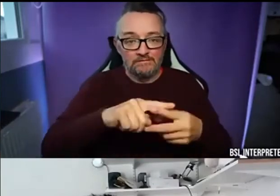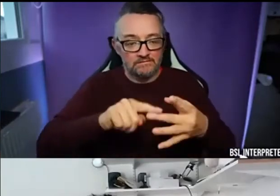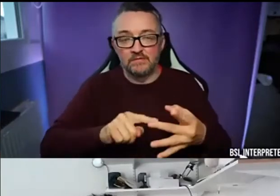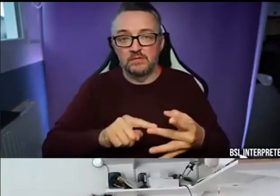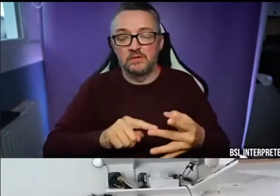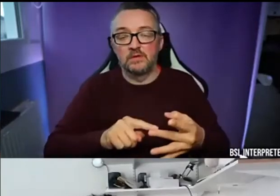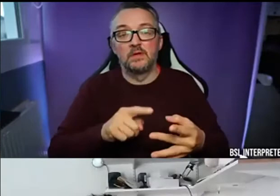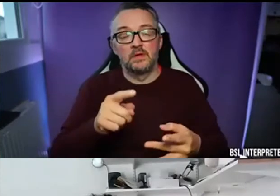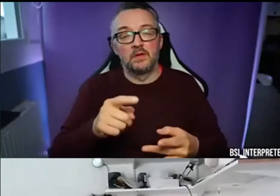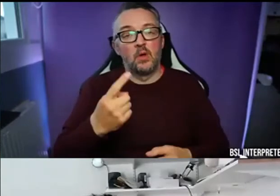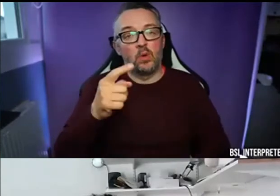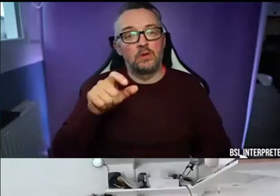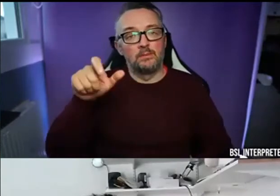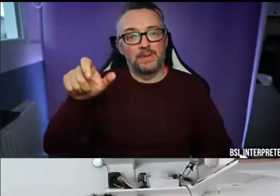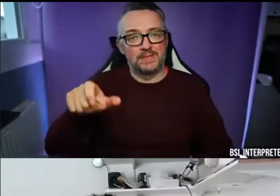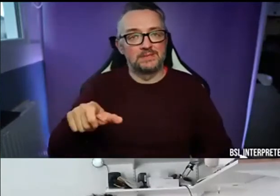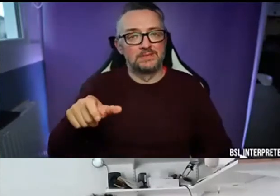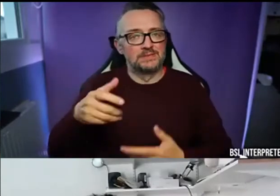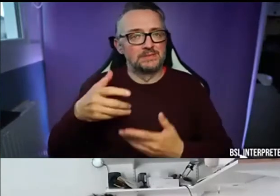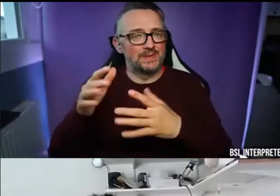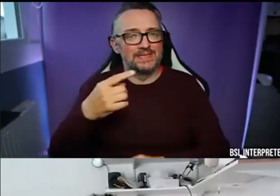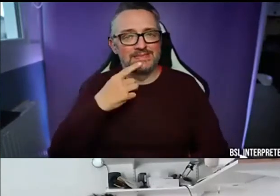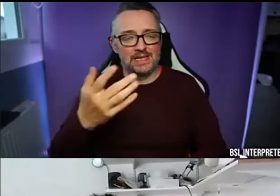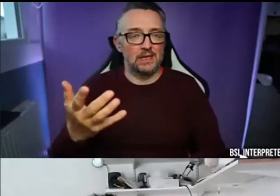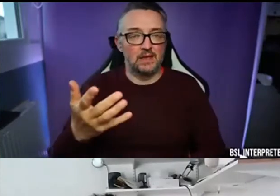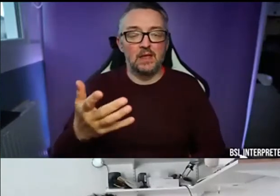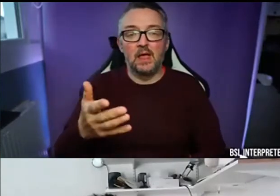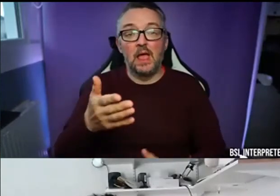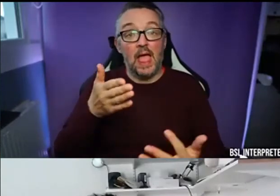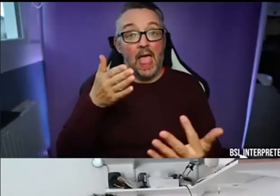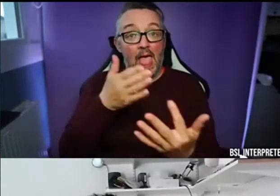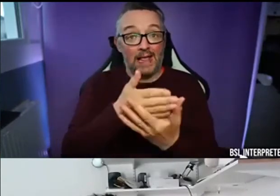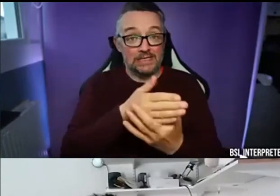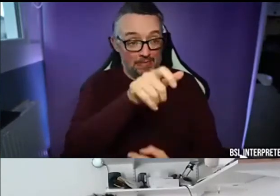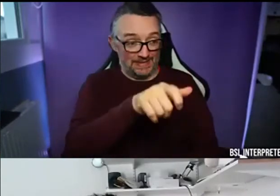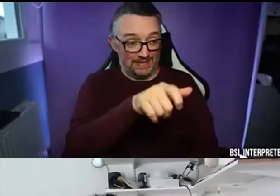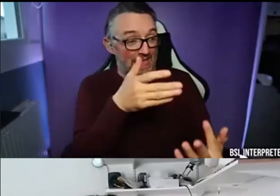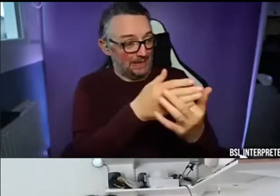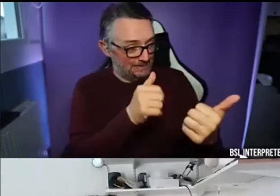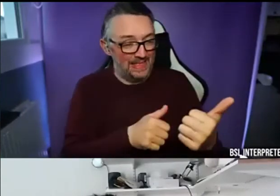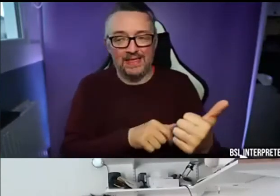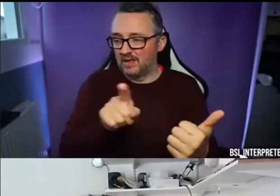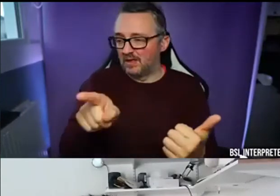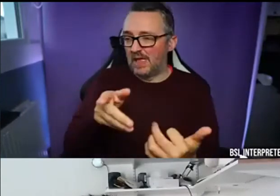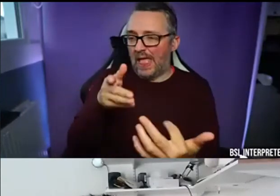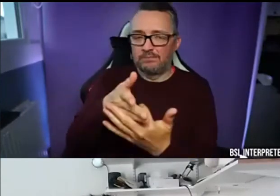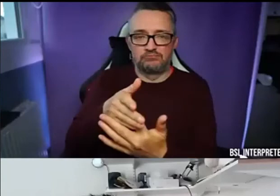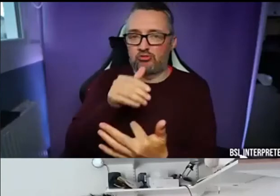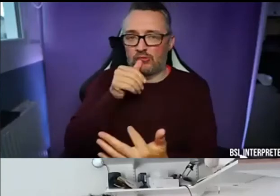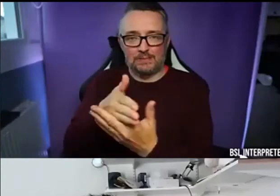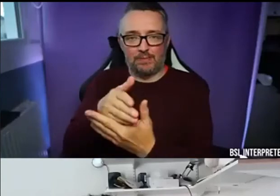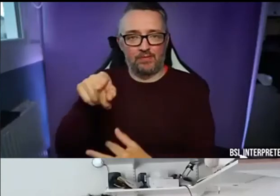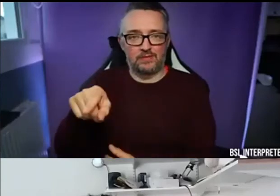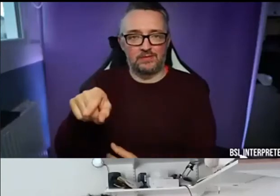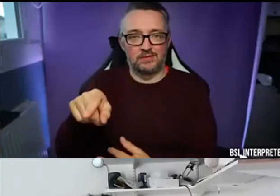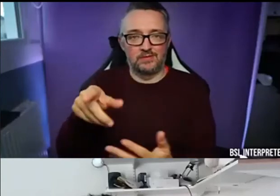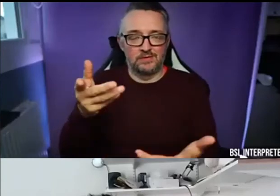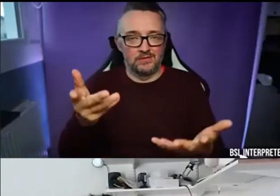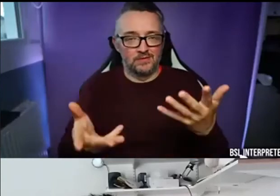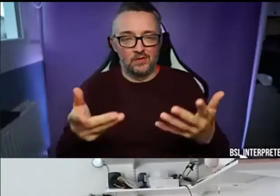participants, Amanda, made a really good point saying what's accessible for one person may not be accessible for another. So we really need, again,